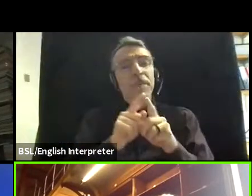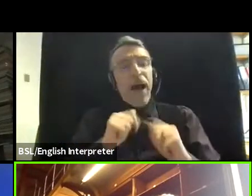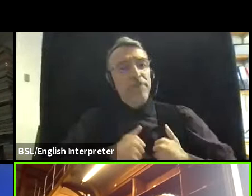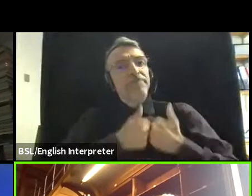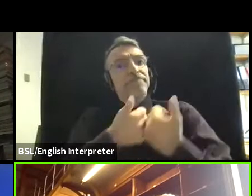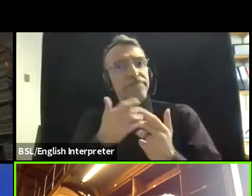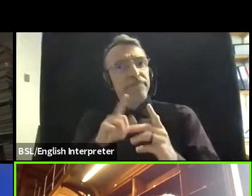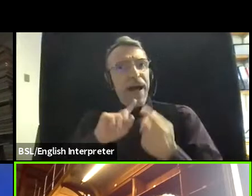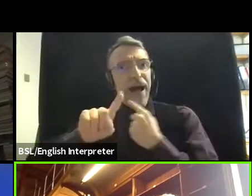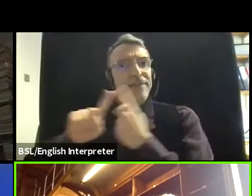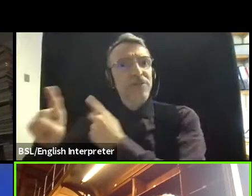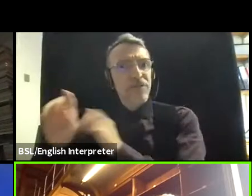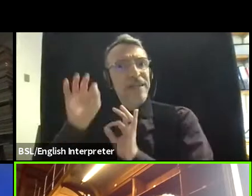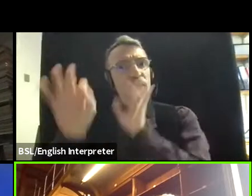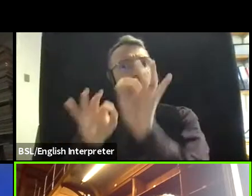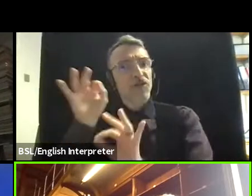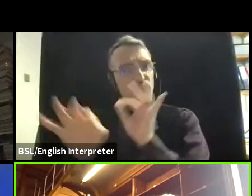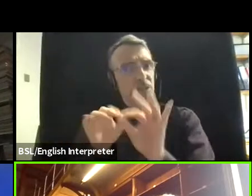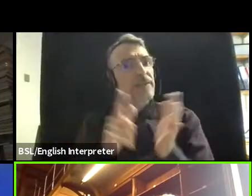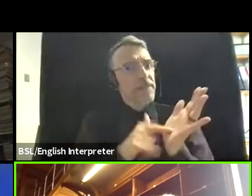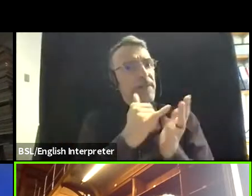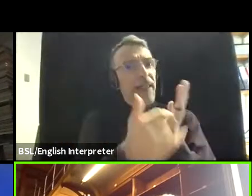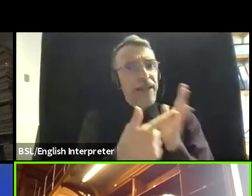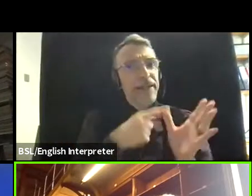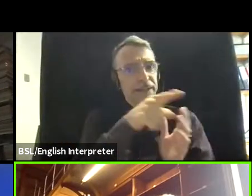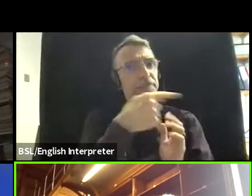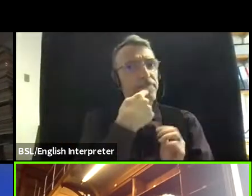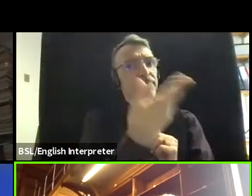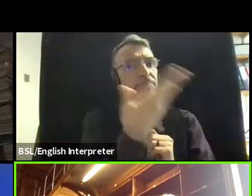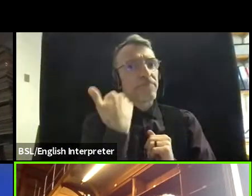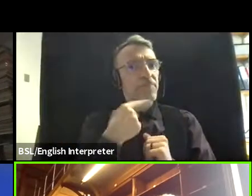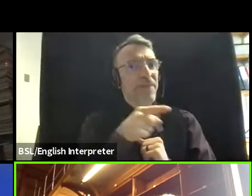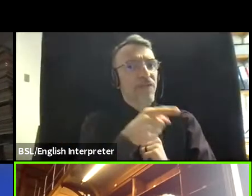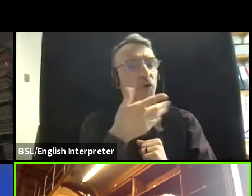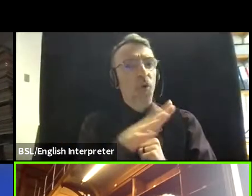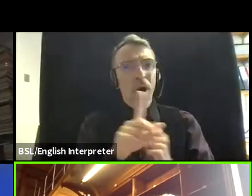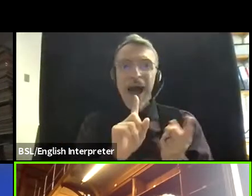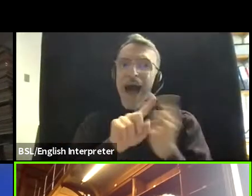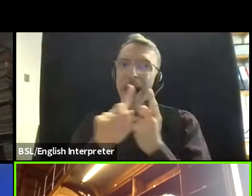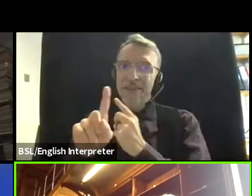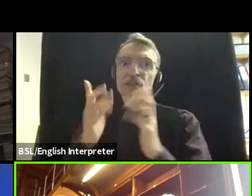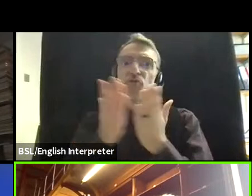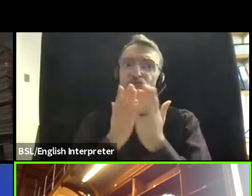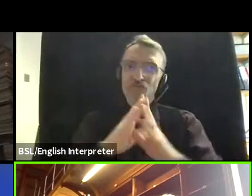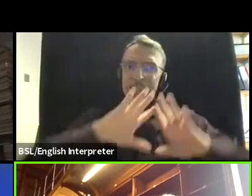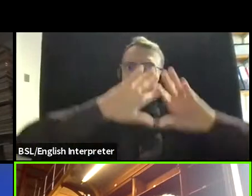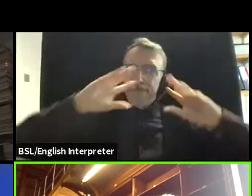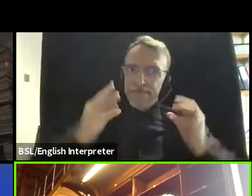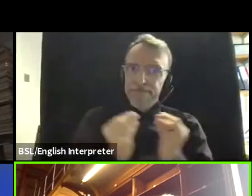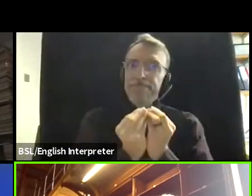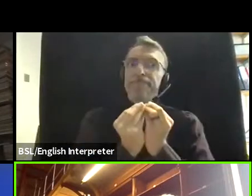questions. As Lisa has referred to, the answers have been very, very